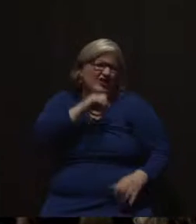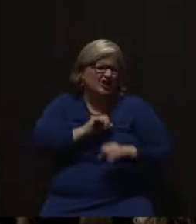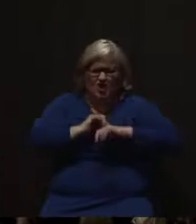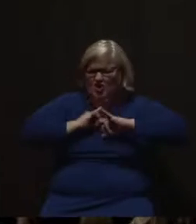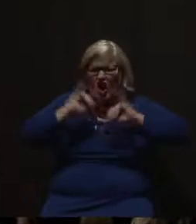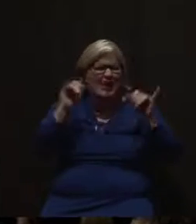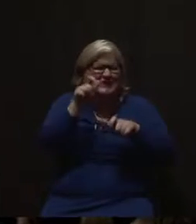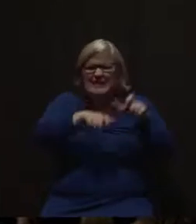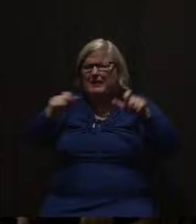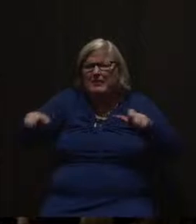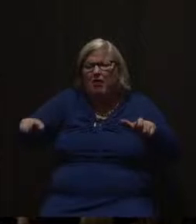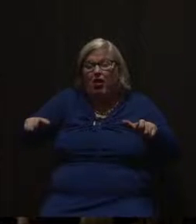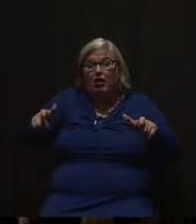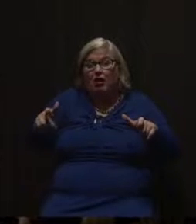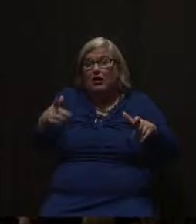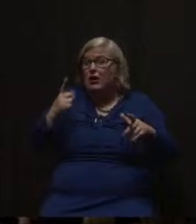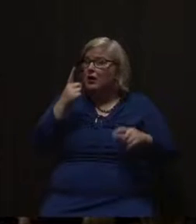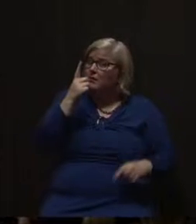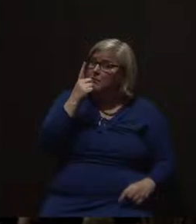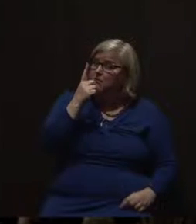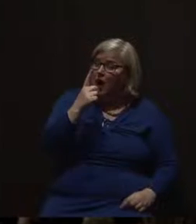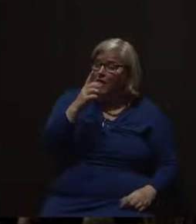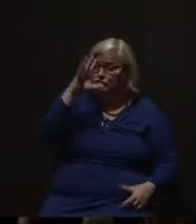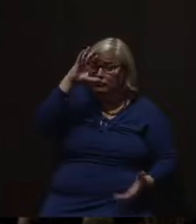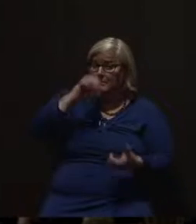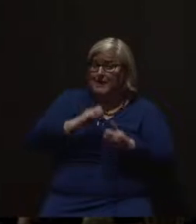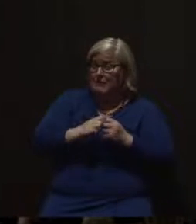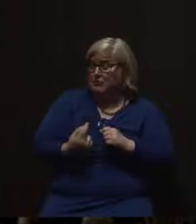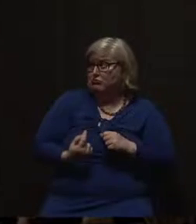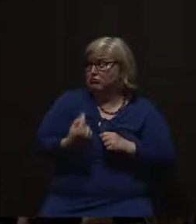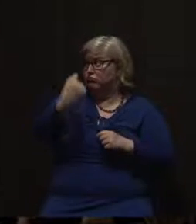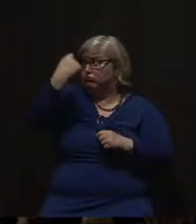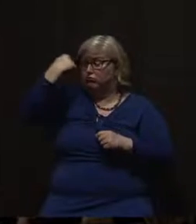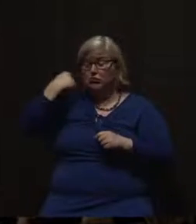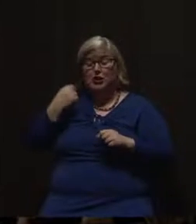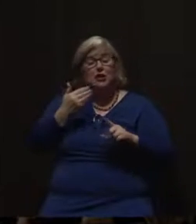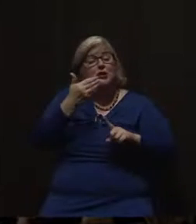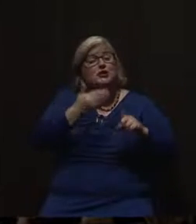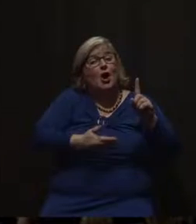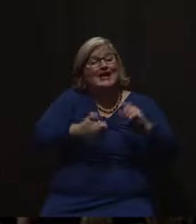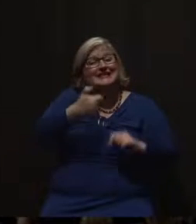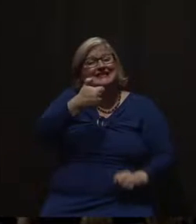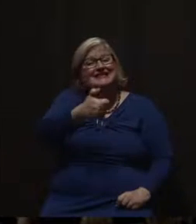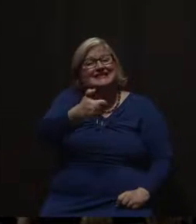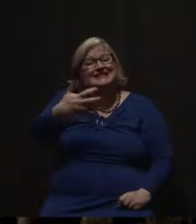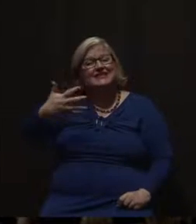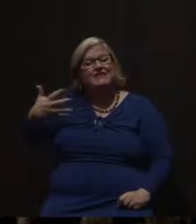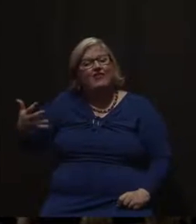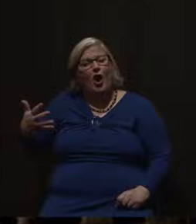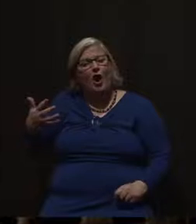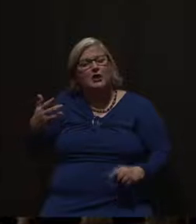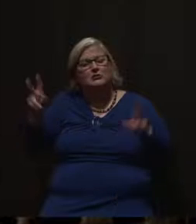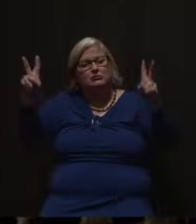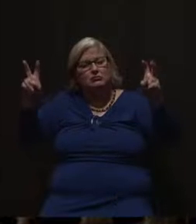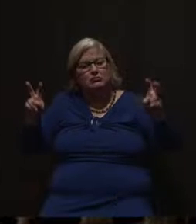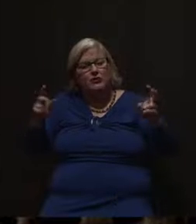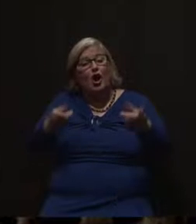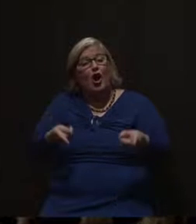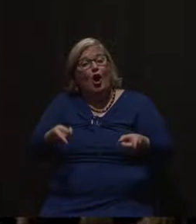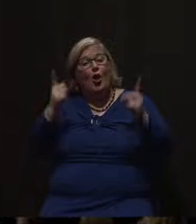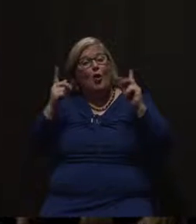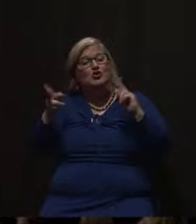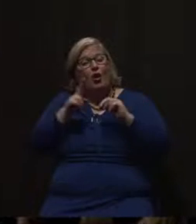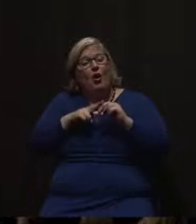And in 1965, there was actually, Lord of the Flies actually really did happen. There was six boys who were shipwrecked on